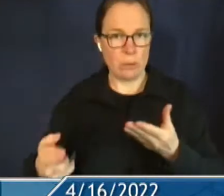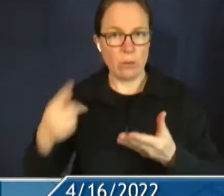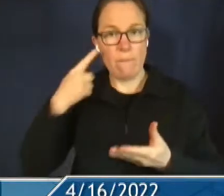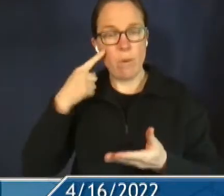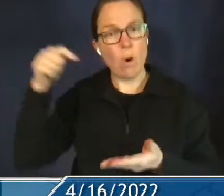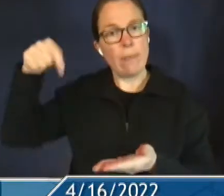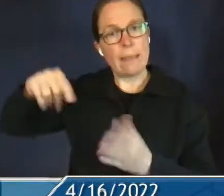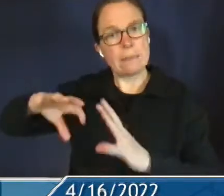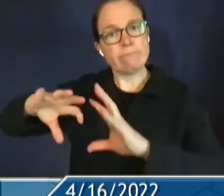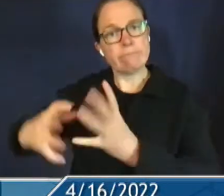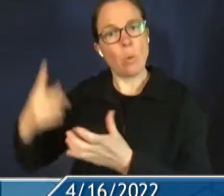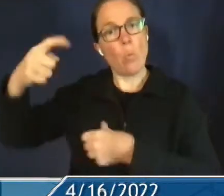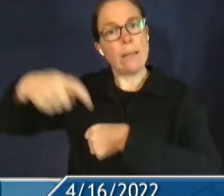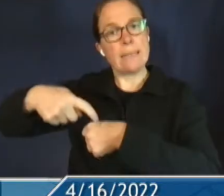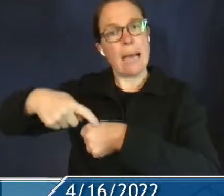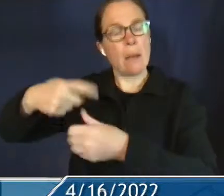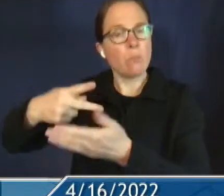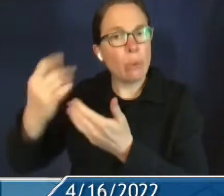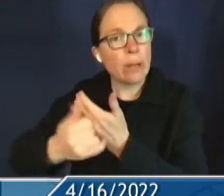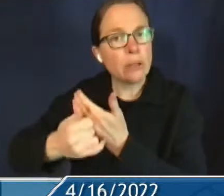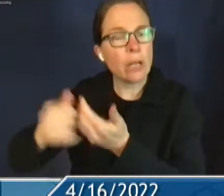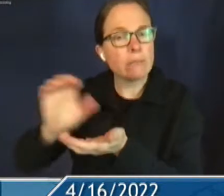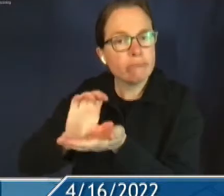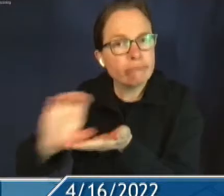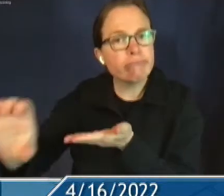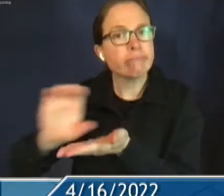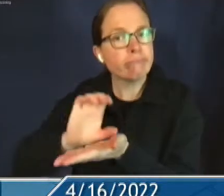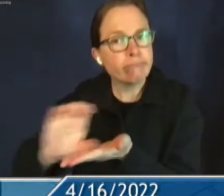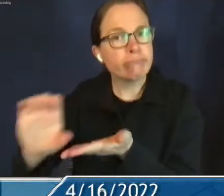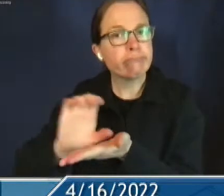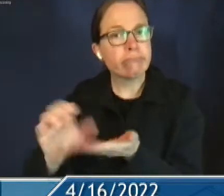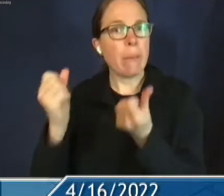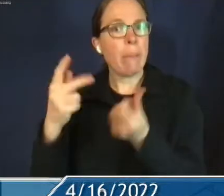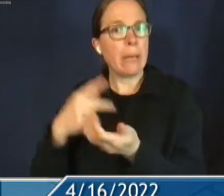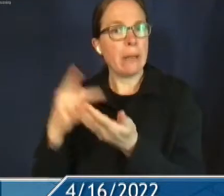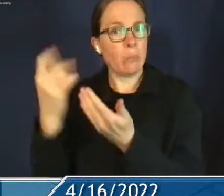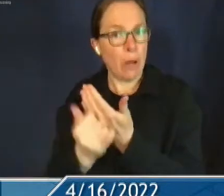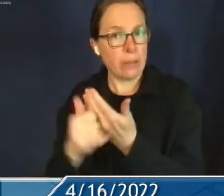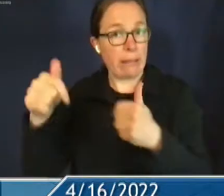one-time projects. I think many of the projects that we fund this year will have to